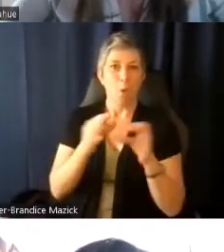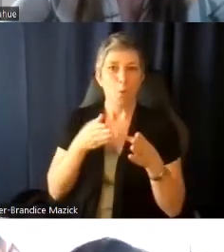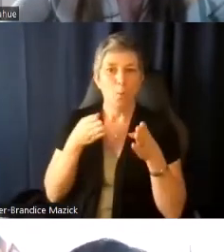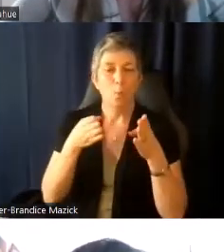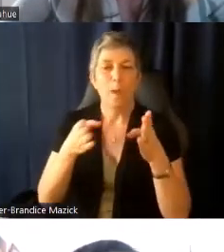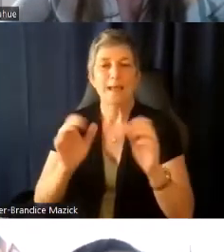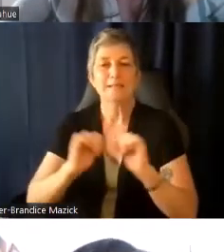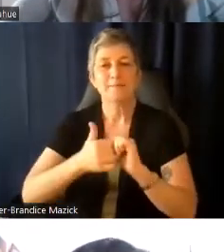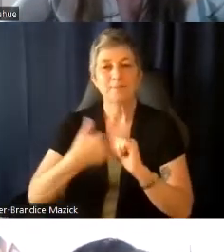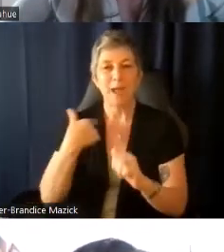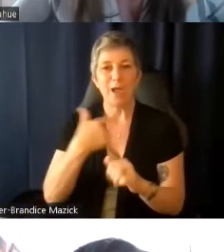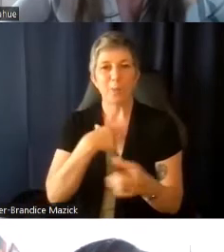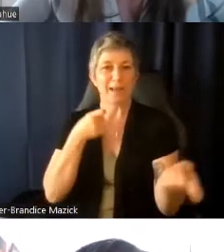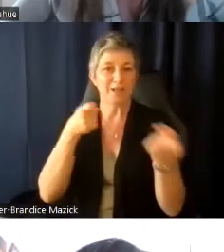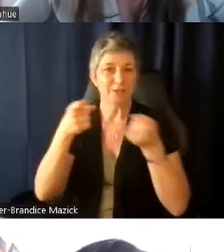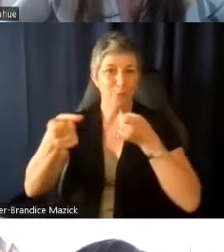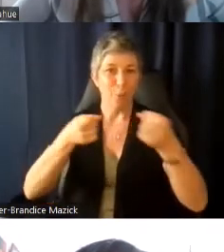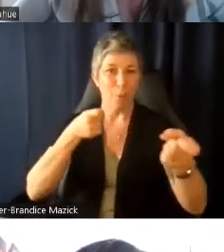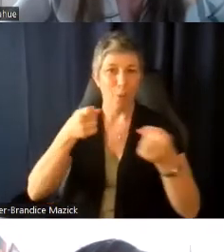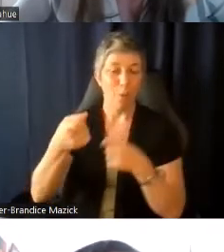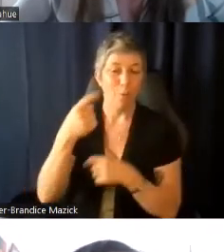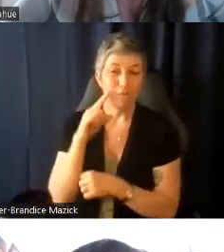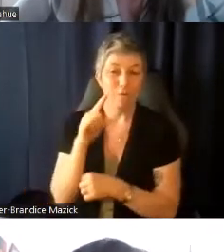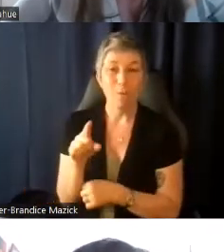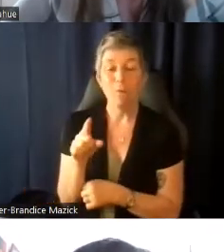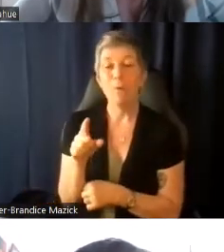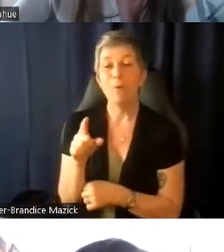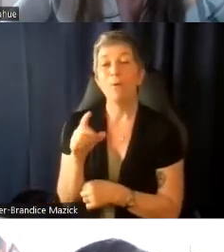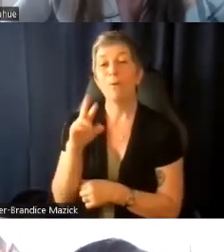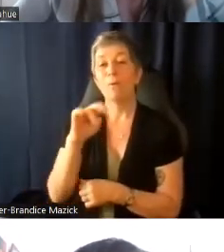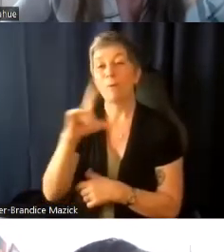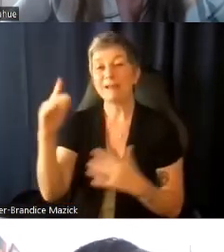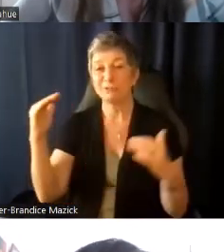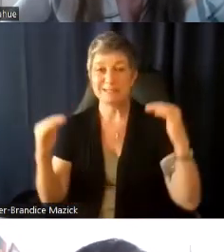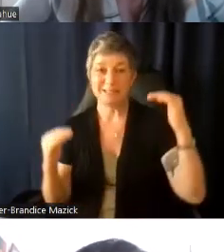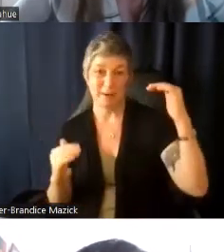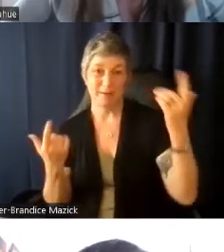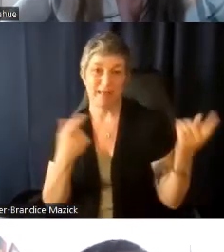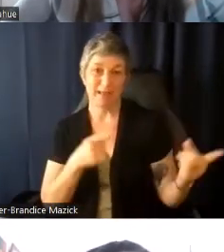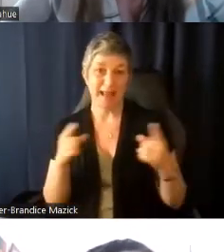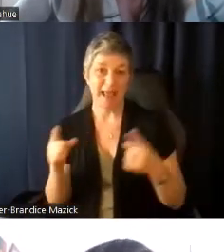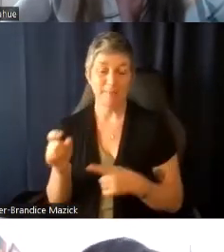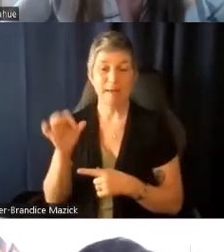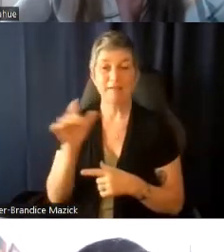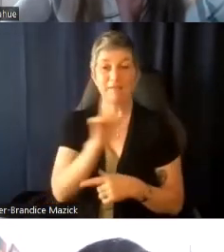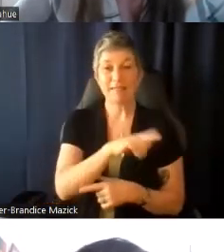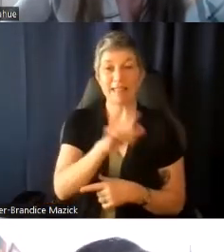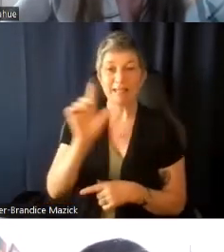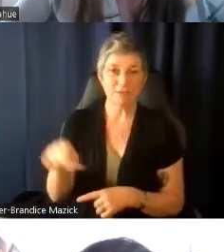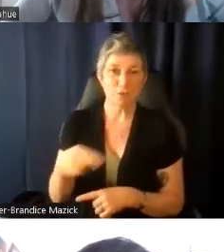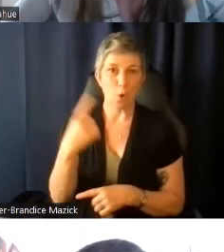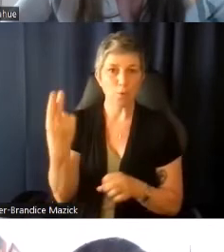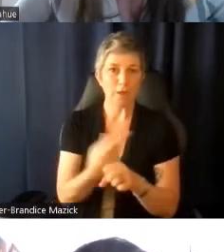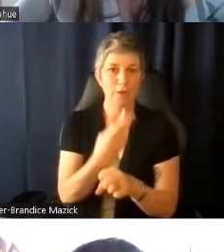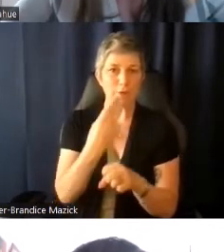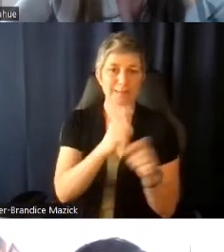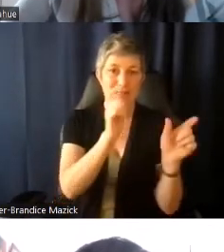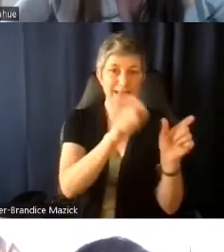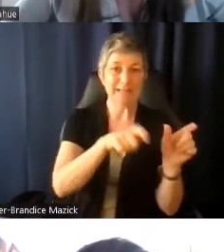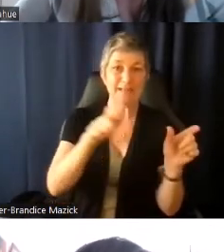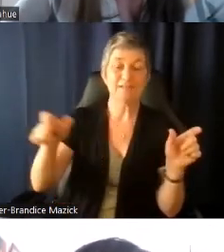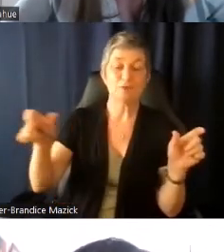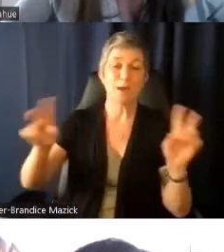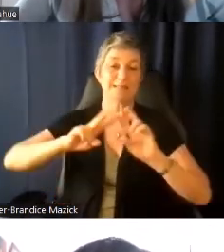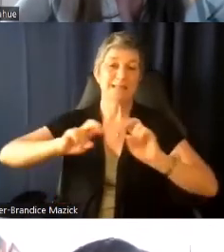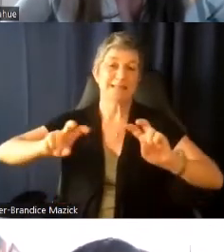how do we control for racial disparities that might happen if landlords are only using individualized